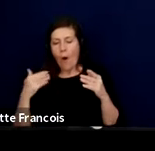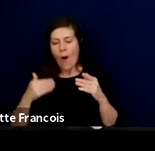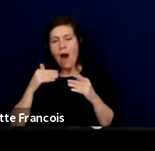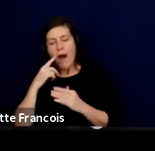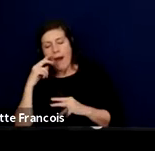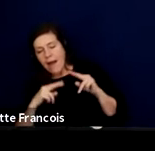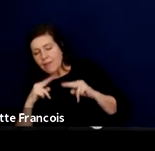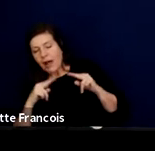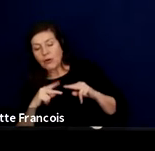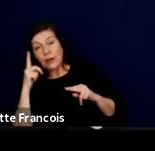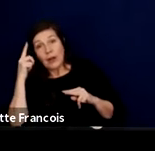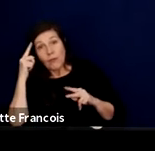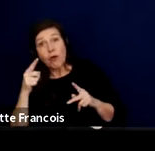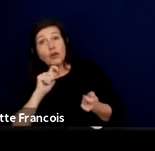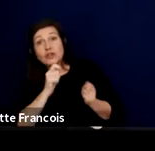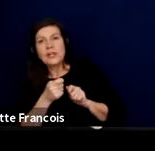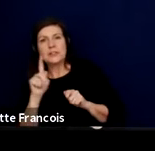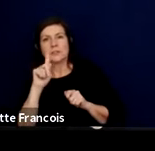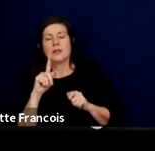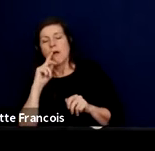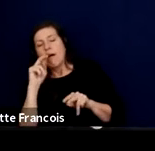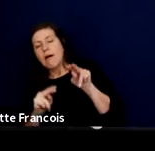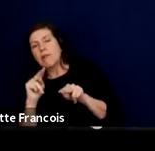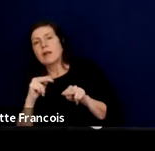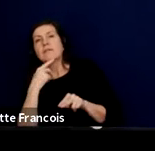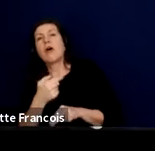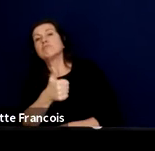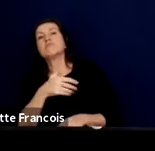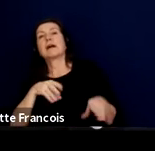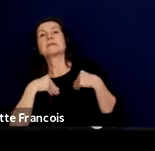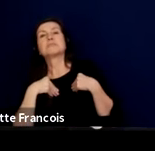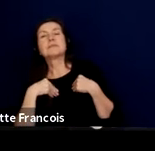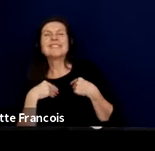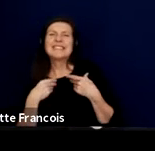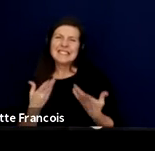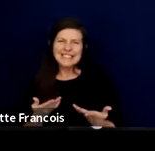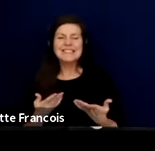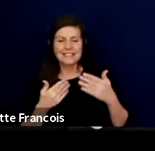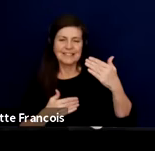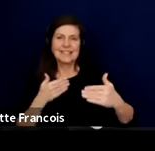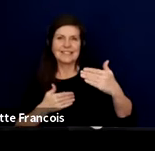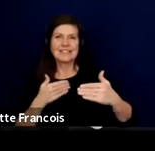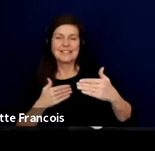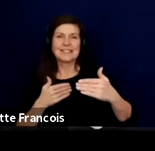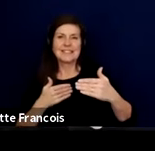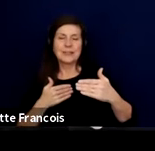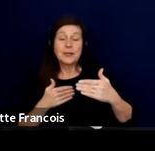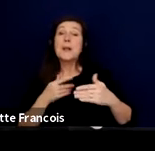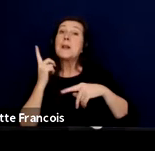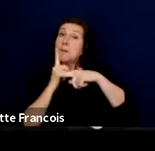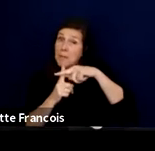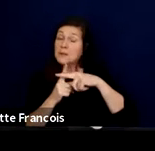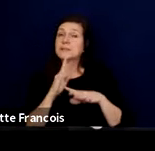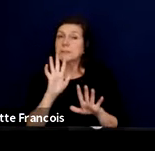many places. And that's a big problem with user involvement in general. And then there's a couple of other things. If you